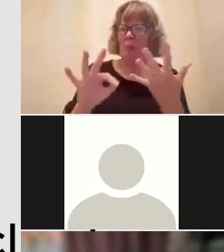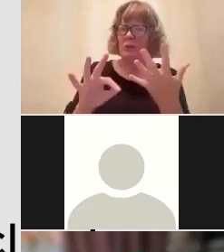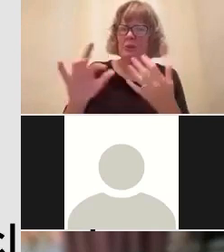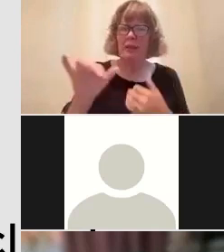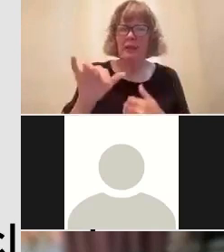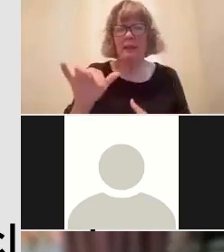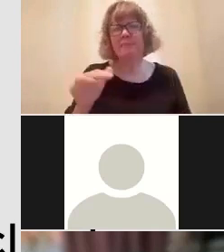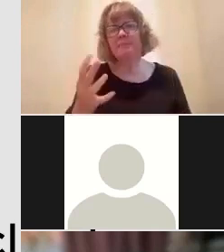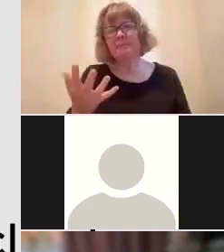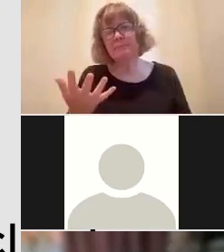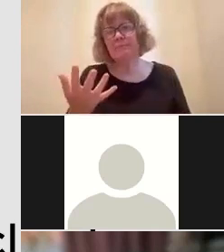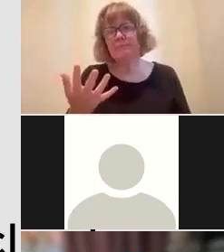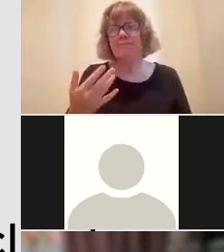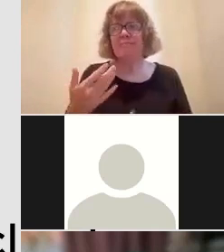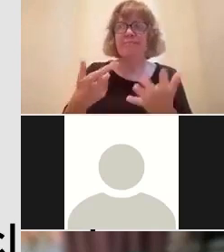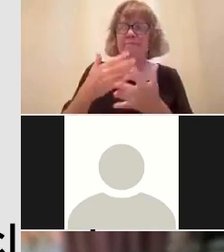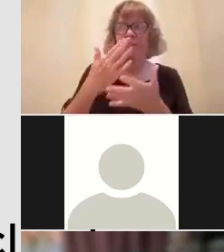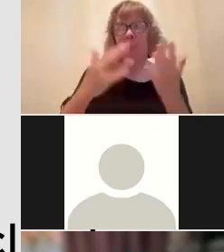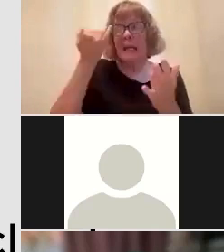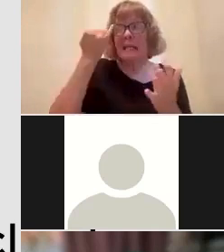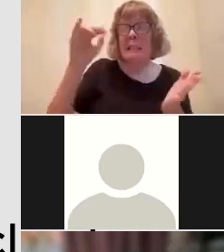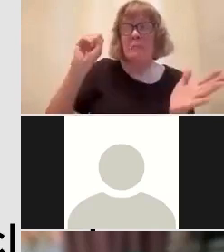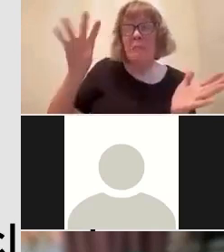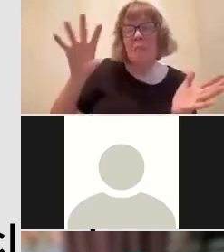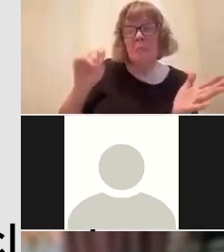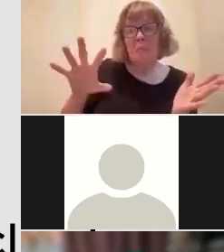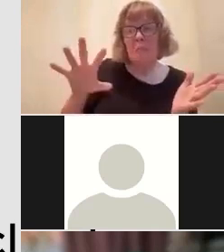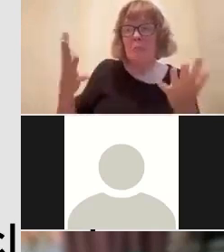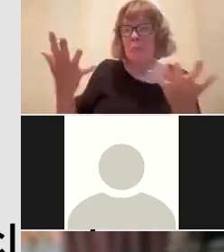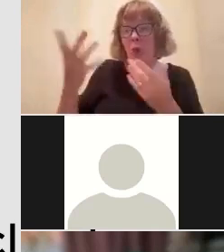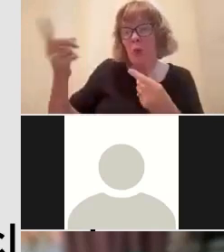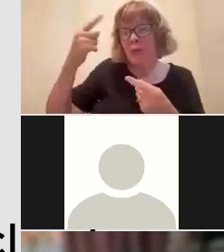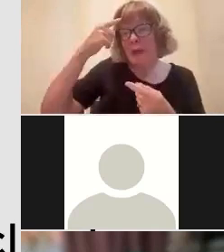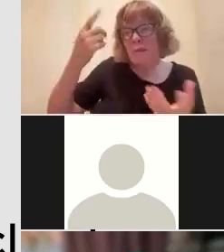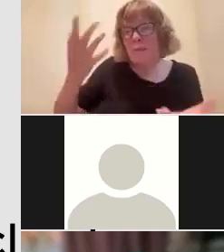things like, here are some ideas. What do you think?